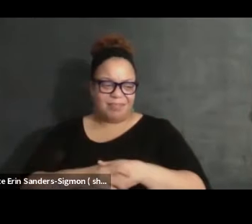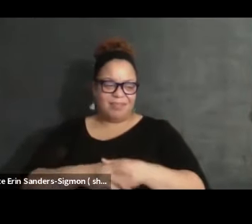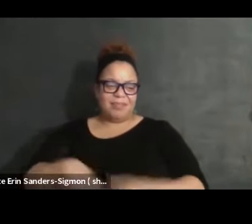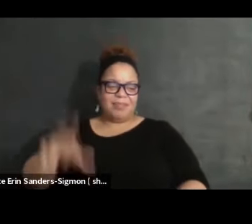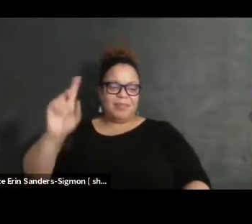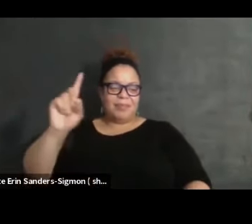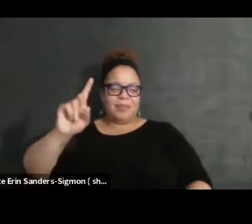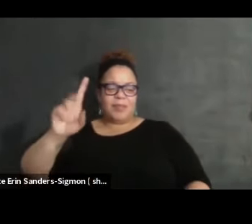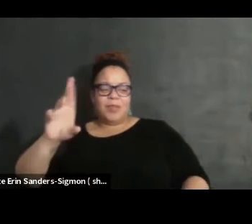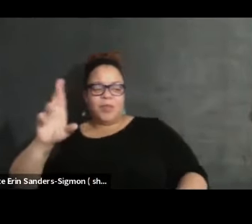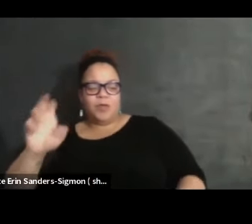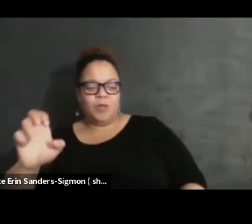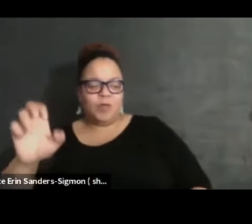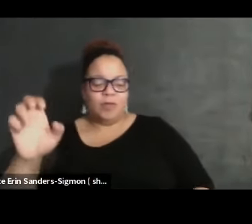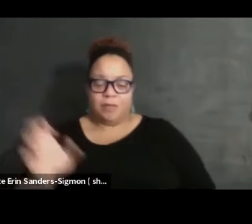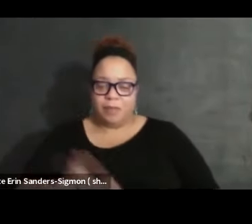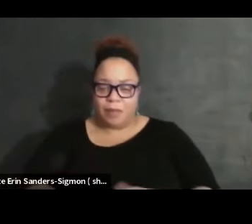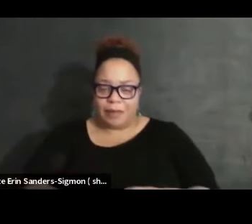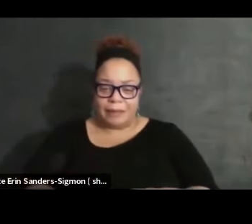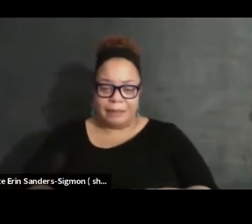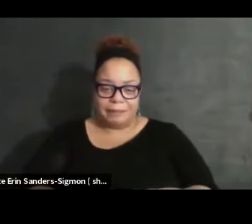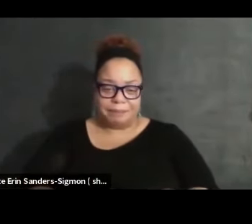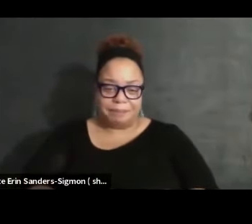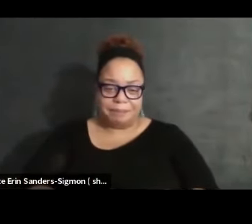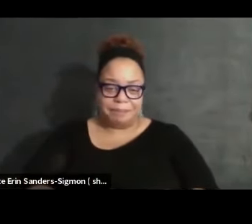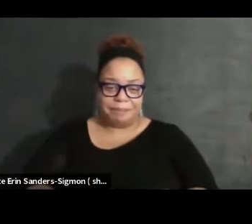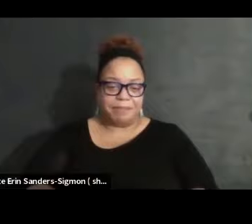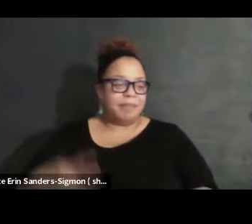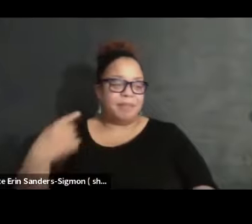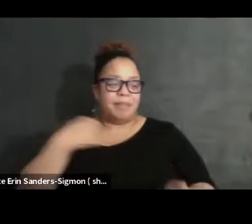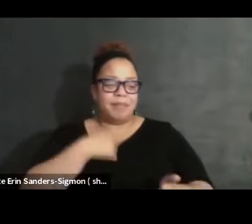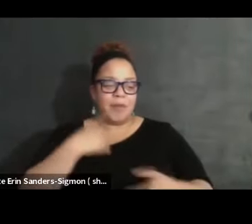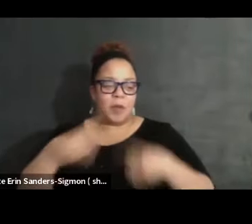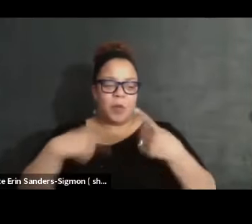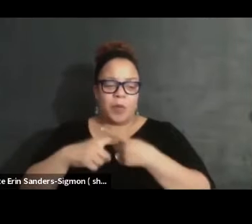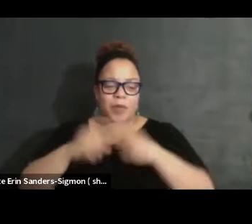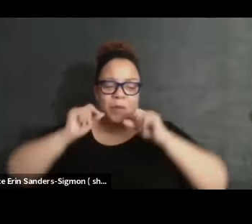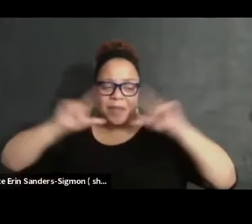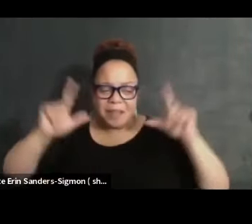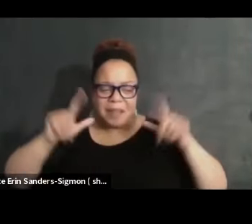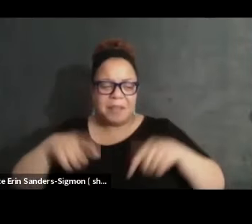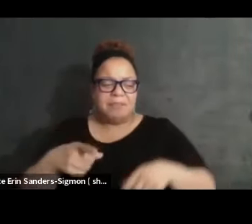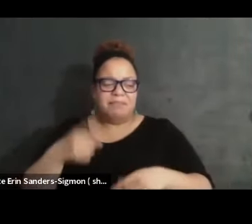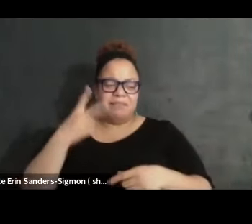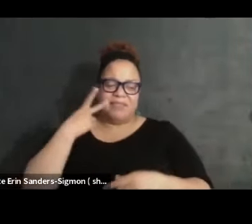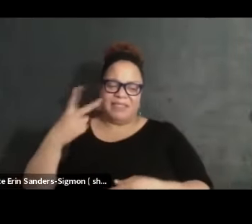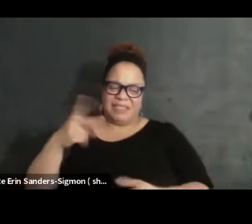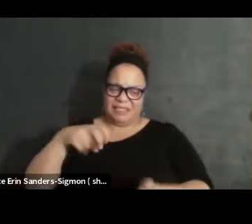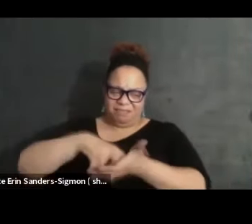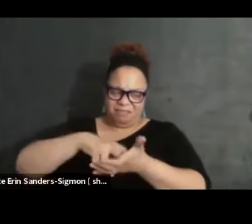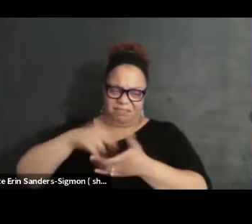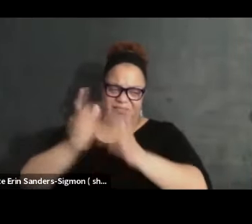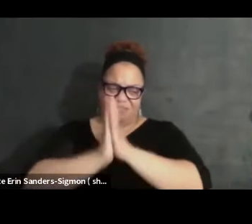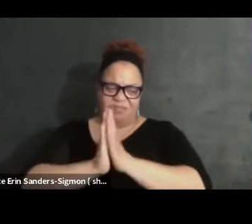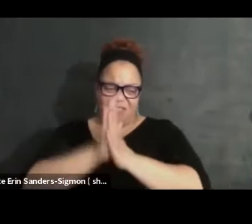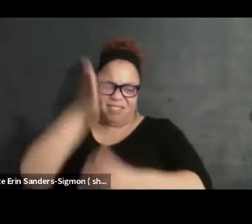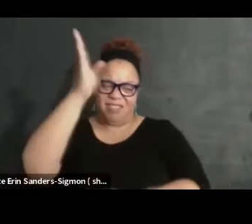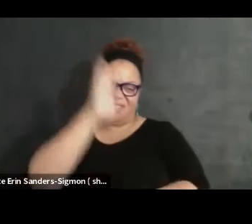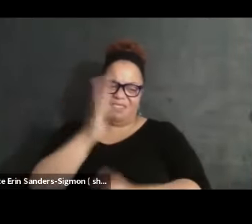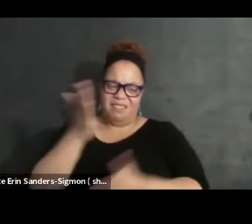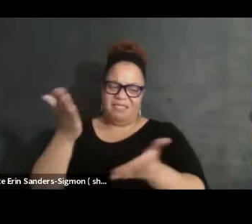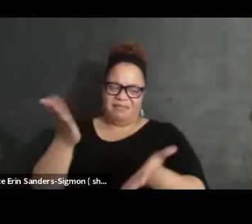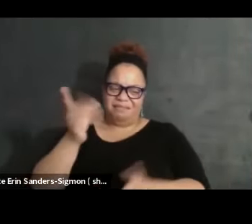never fails to fall straight to her knees and start praying to God. I cling to them. I am breathing into